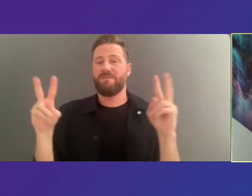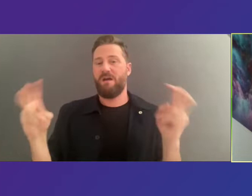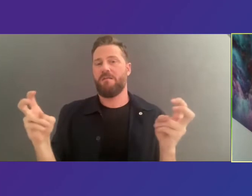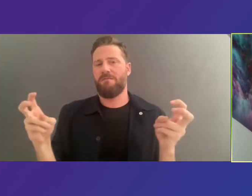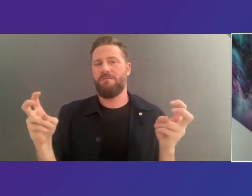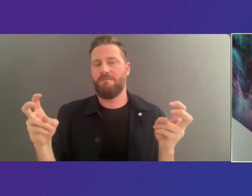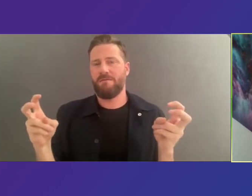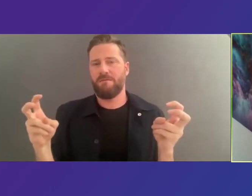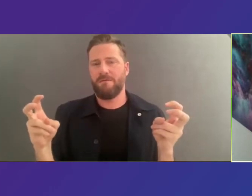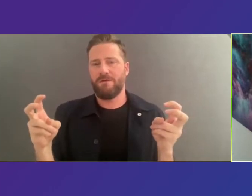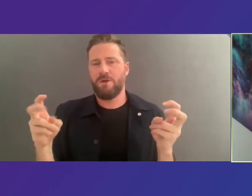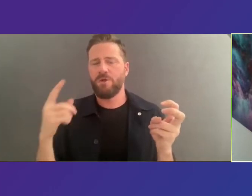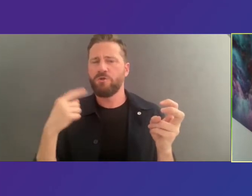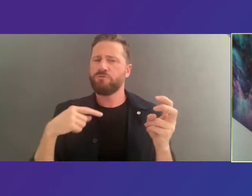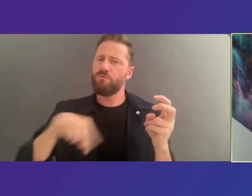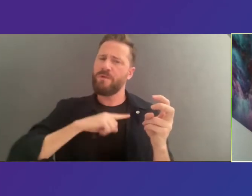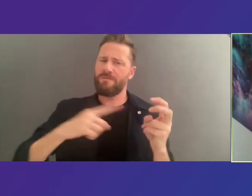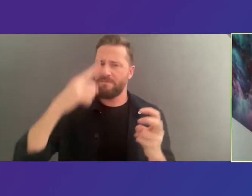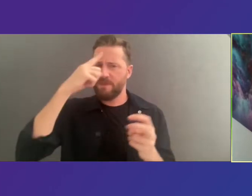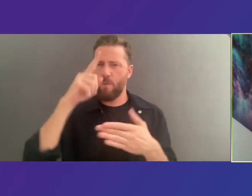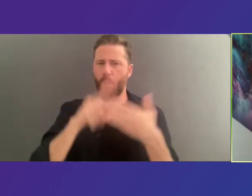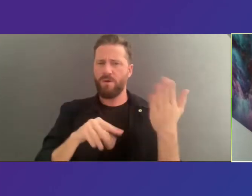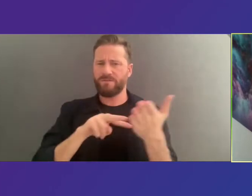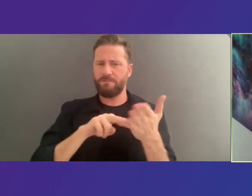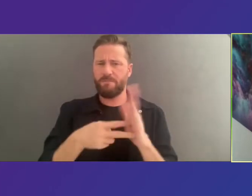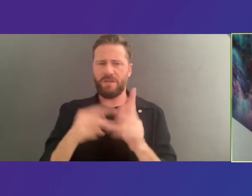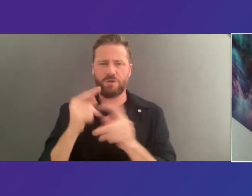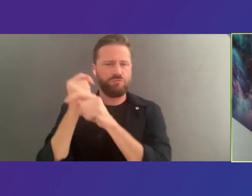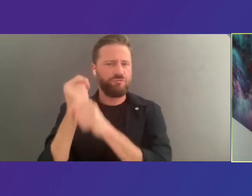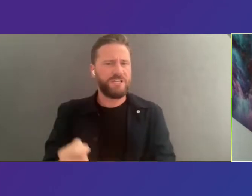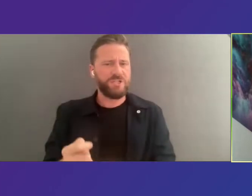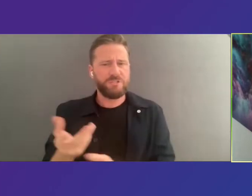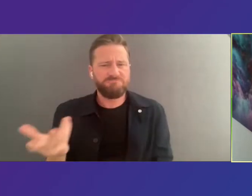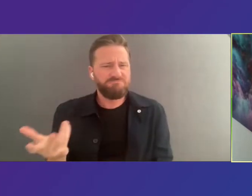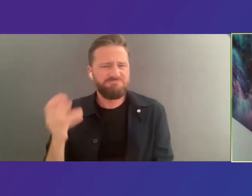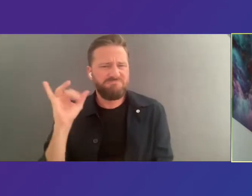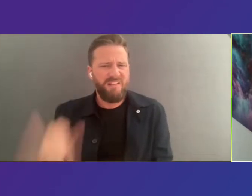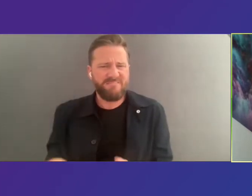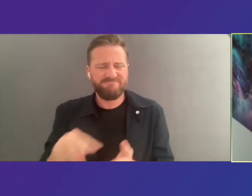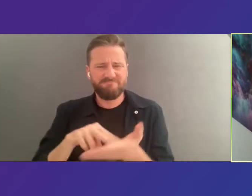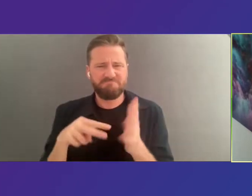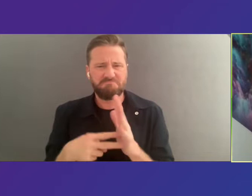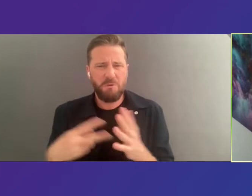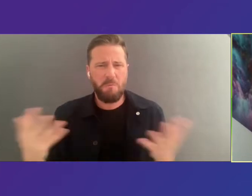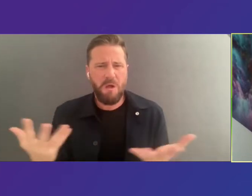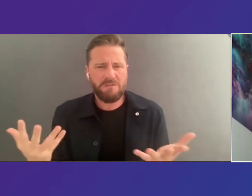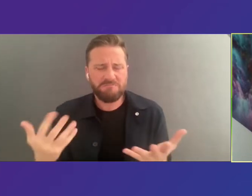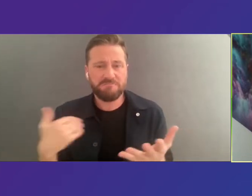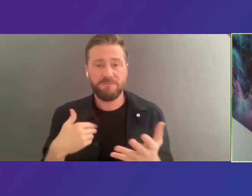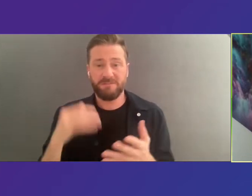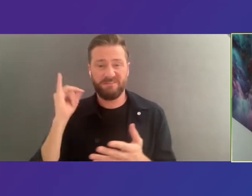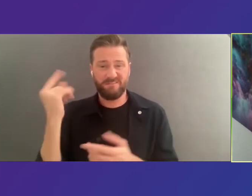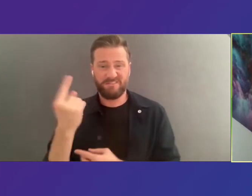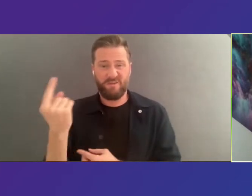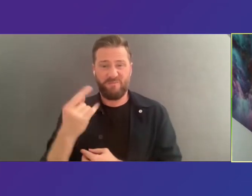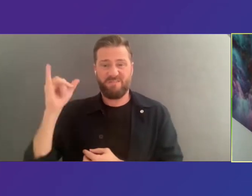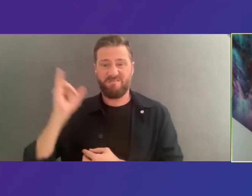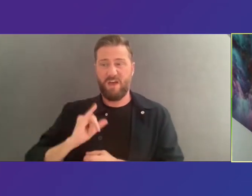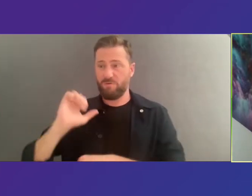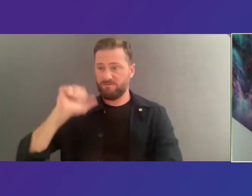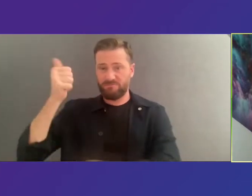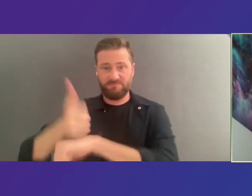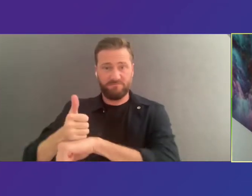And, let's think, well, what is a tradition? It's something that, is